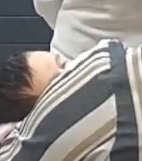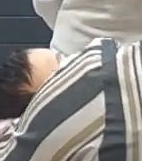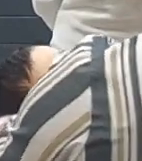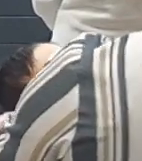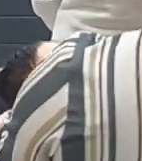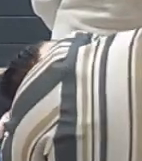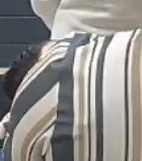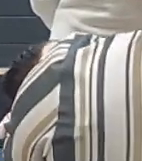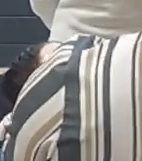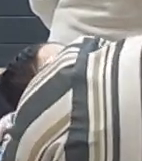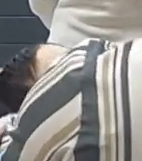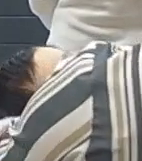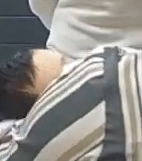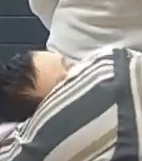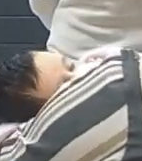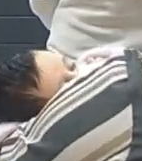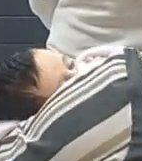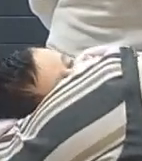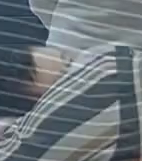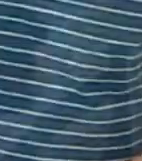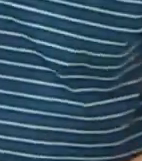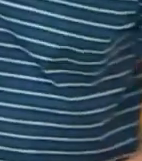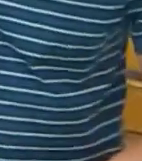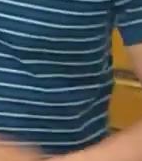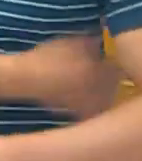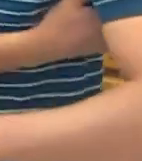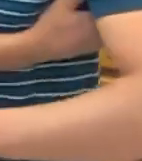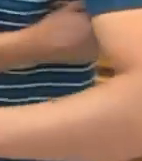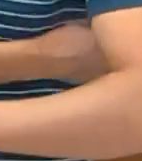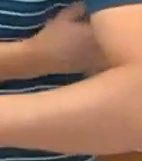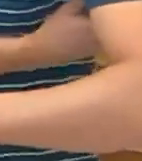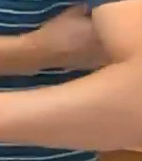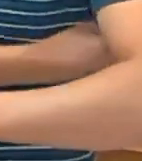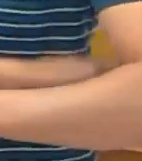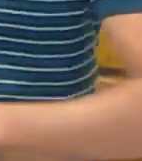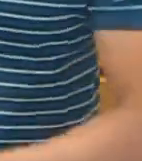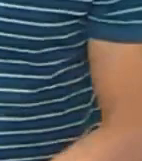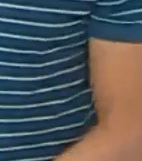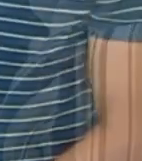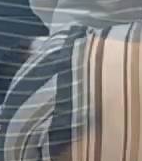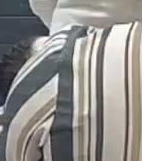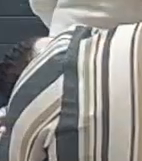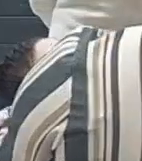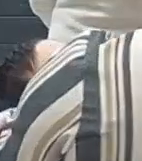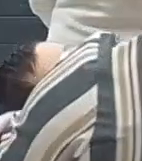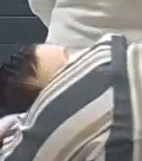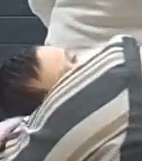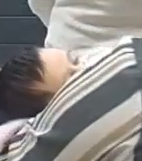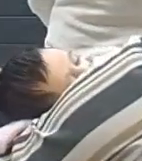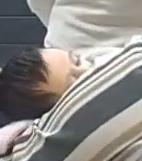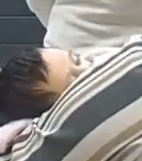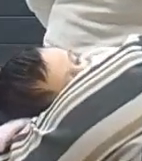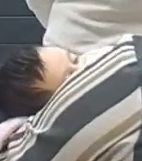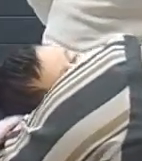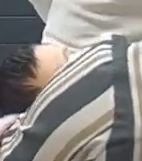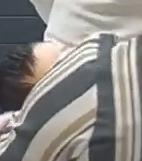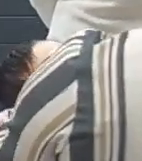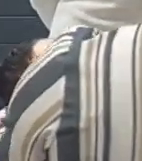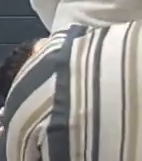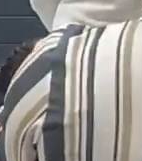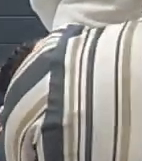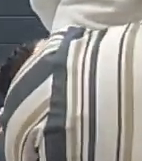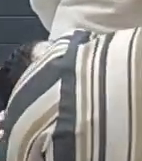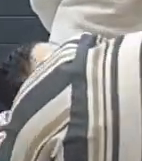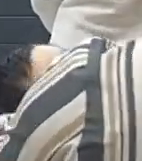walk in your presence. To you, all the honor, all the glory, in the name of Jesus. Amen. The children may